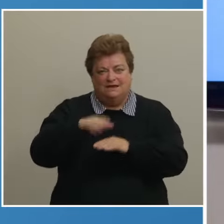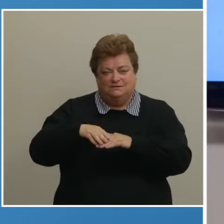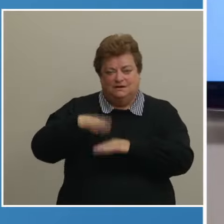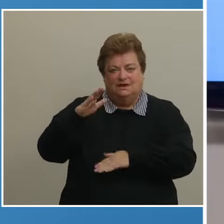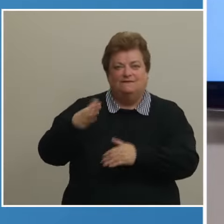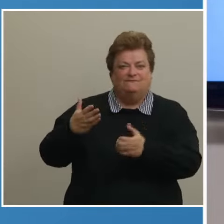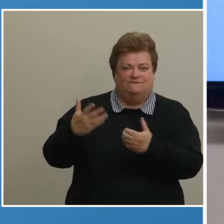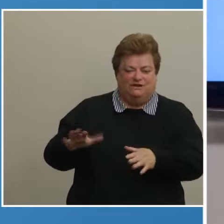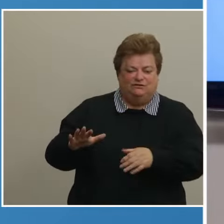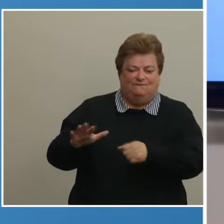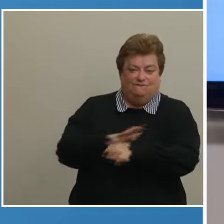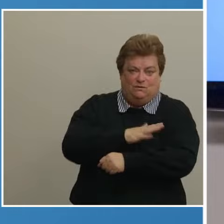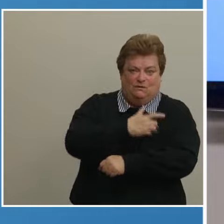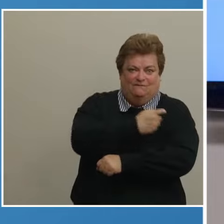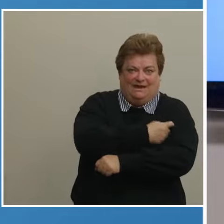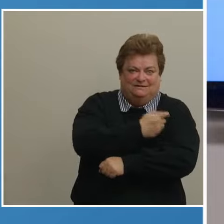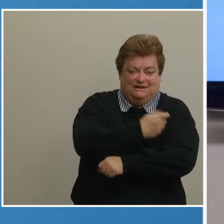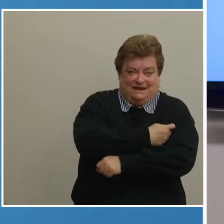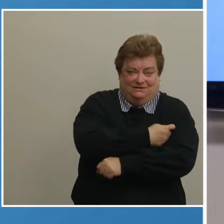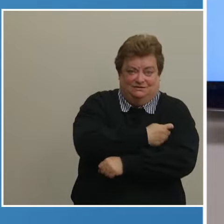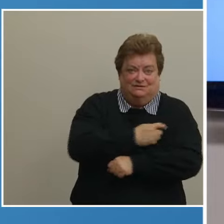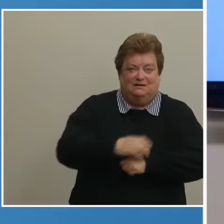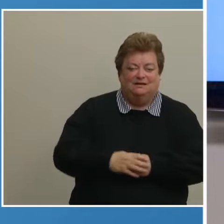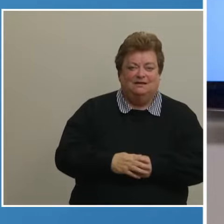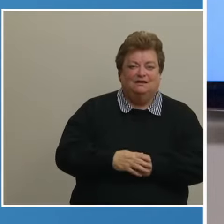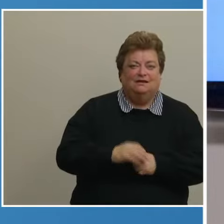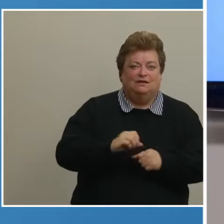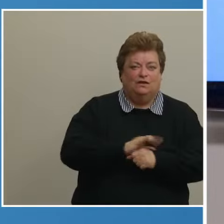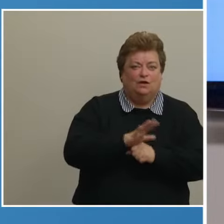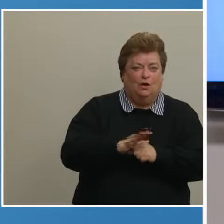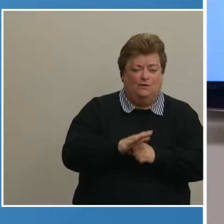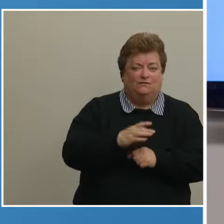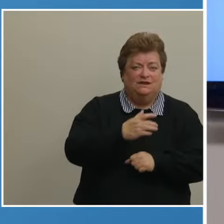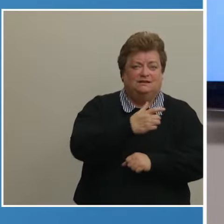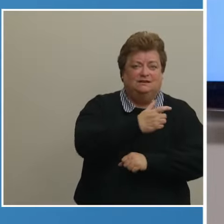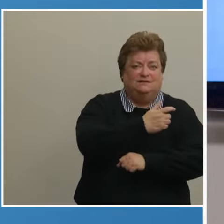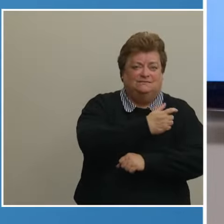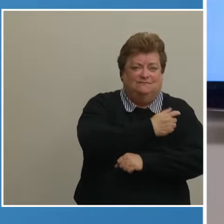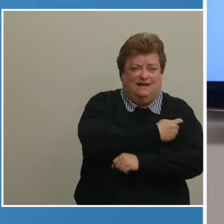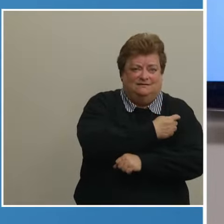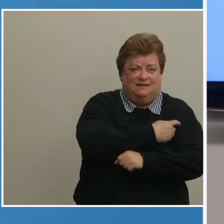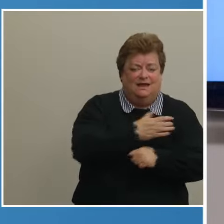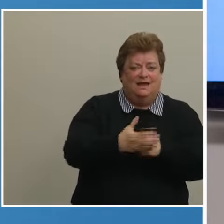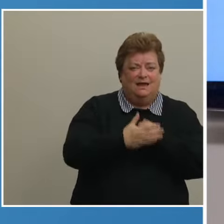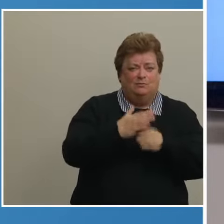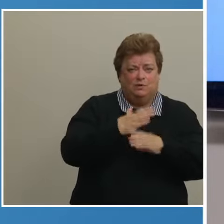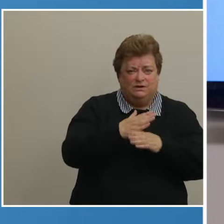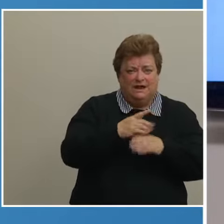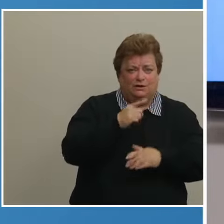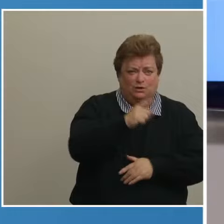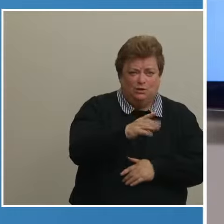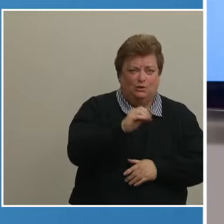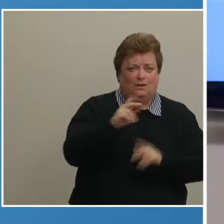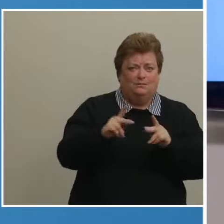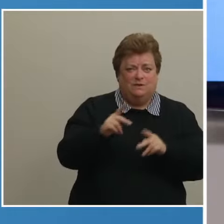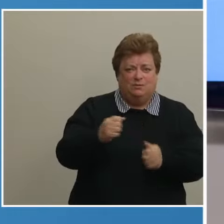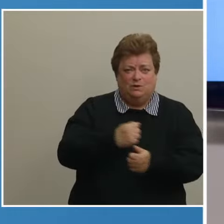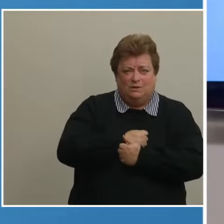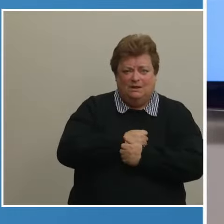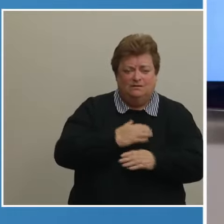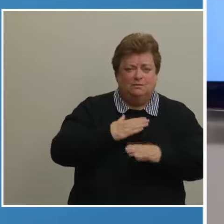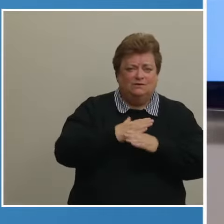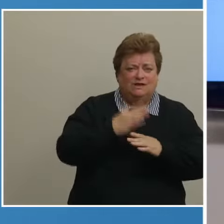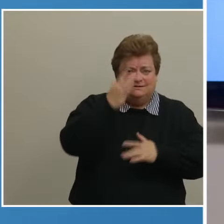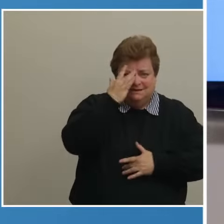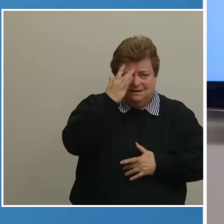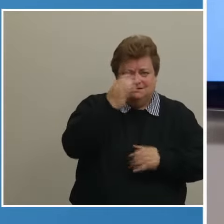fully vaccinated. The COVID-19 vaccine helps protect you and the people you love, prevents illness, and